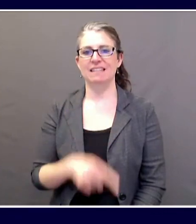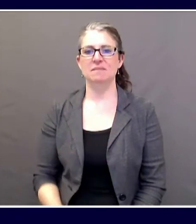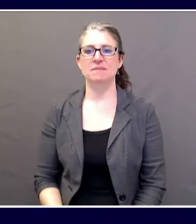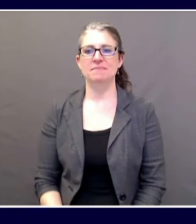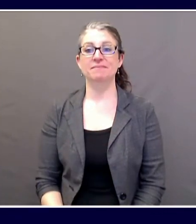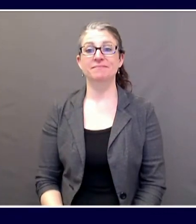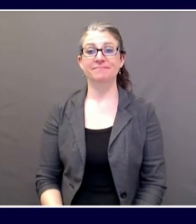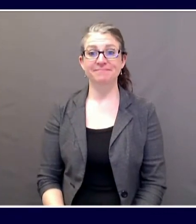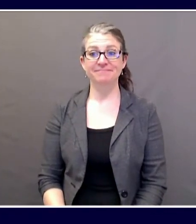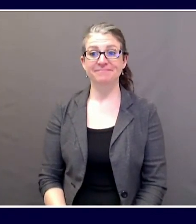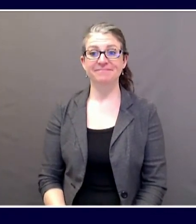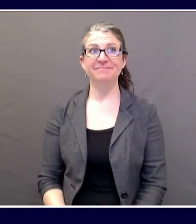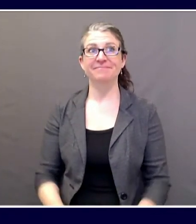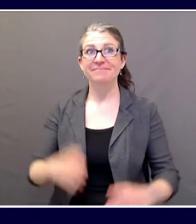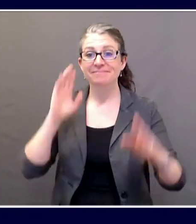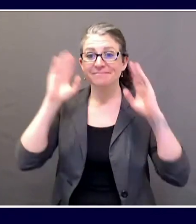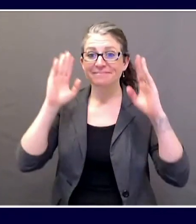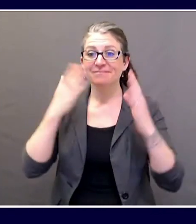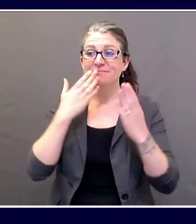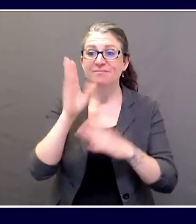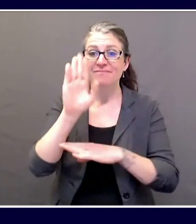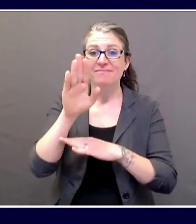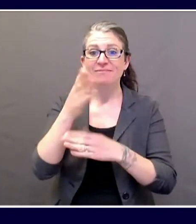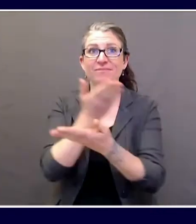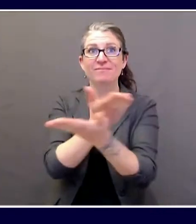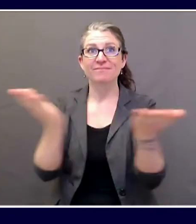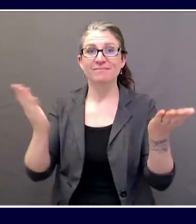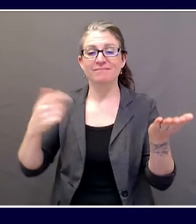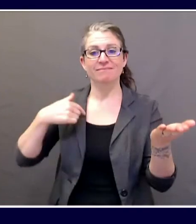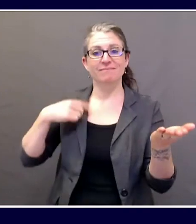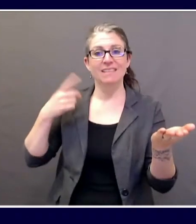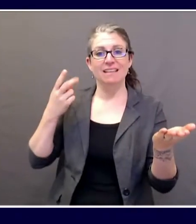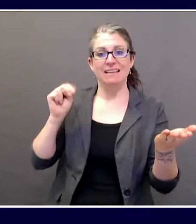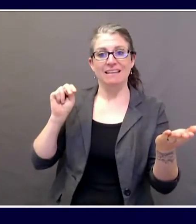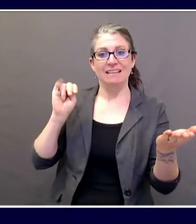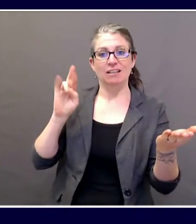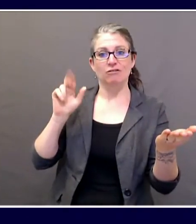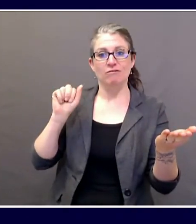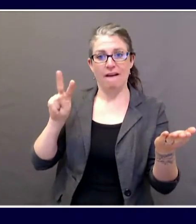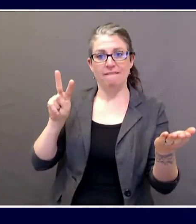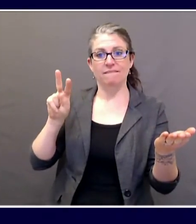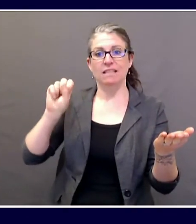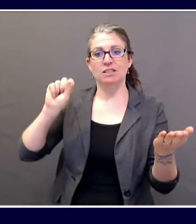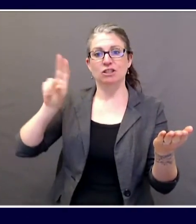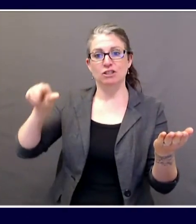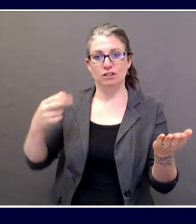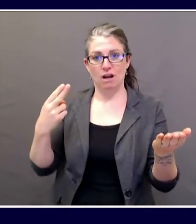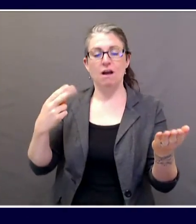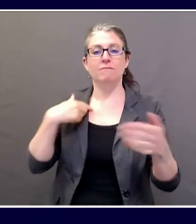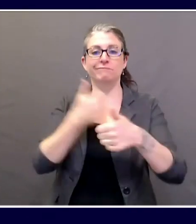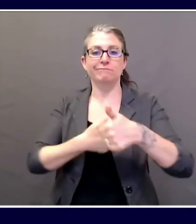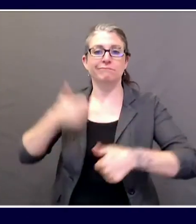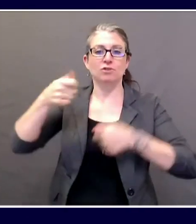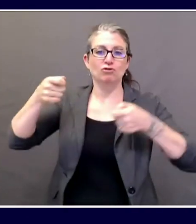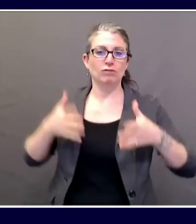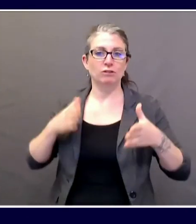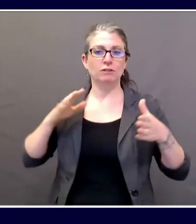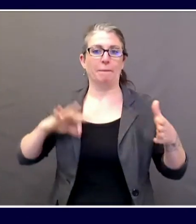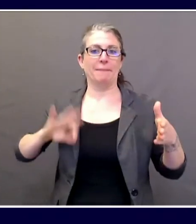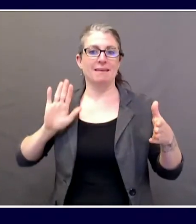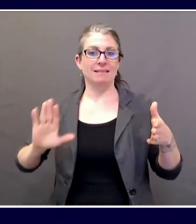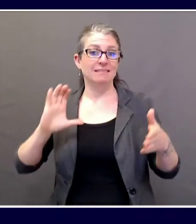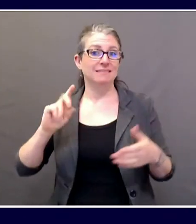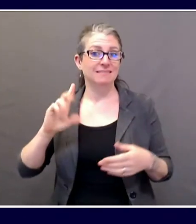Good afternoon, everyone. I'm Nirav Shah, the Director of Maine Center for Disease Control and Prevention. I'm delighted to be able to join you